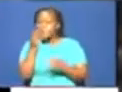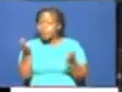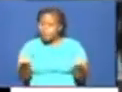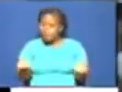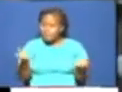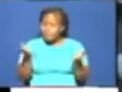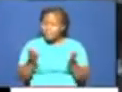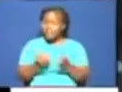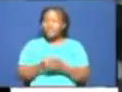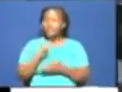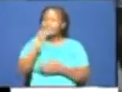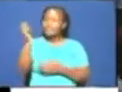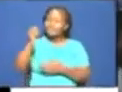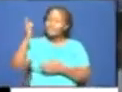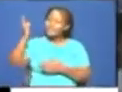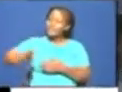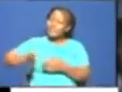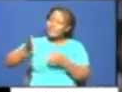fellow Kenyans,